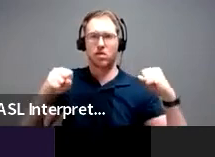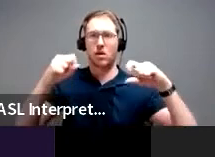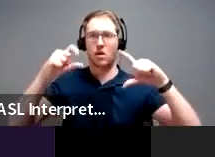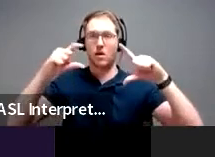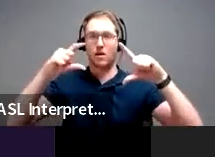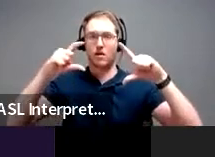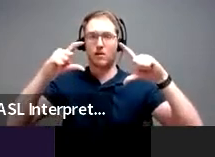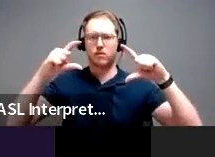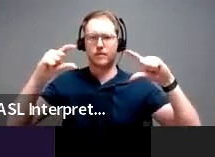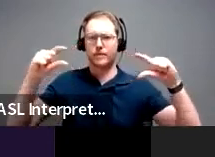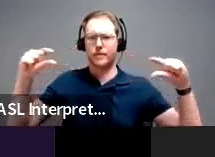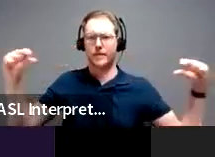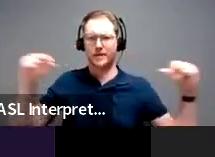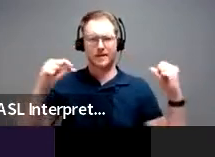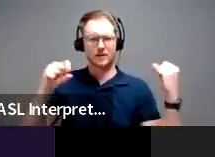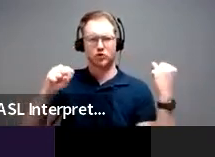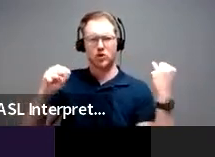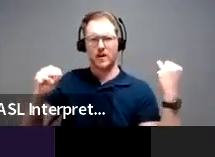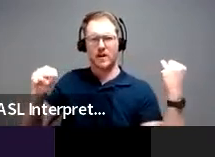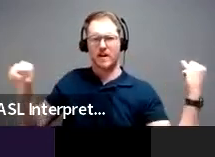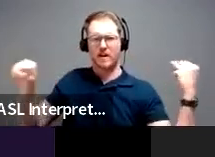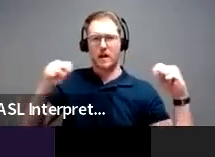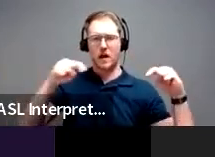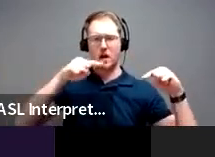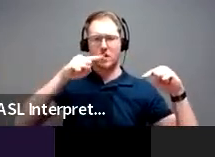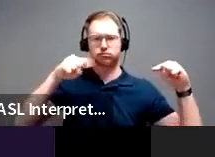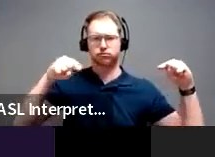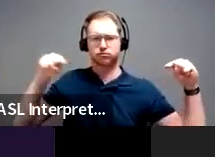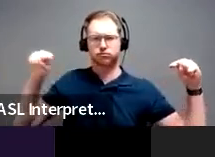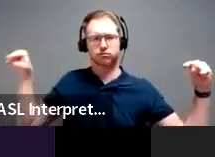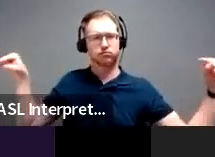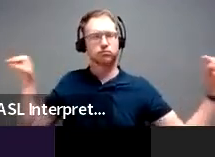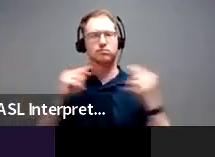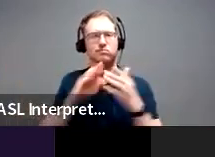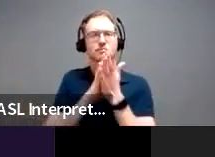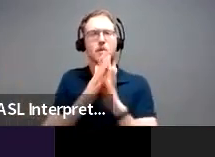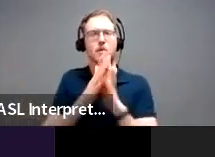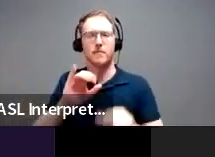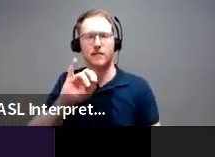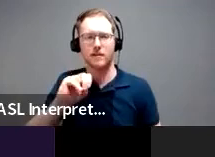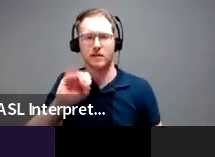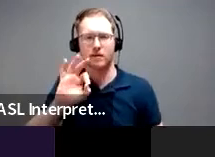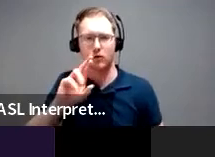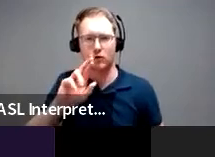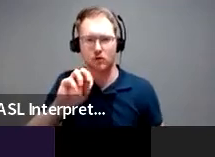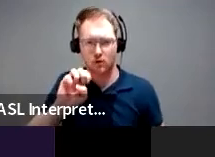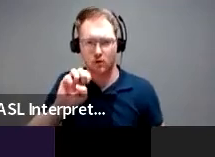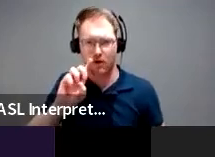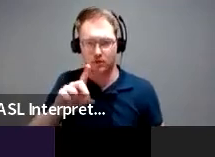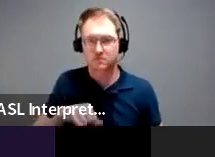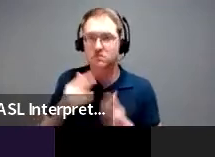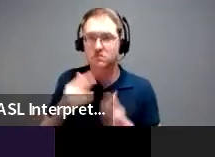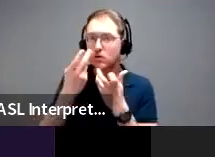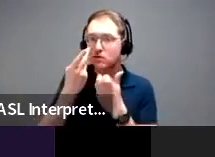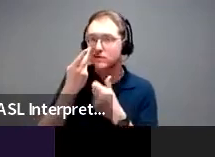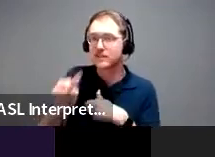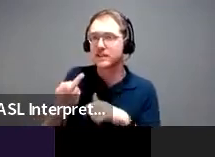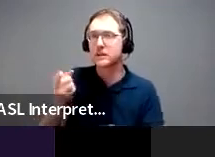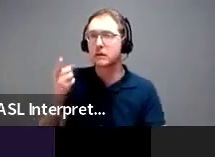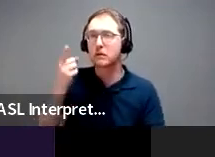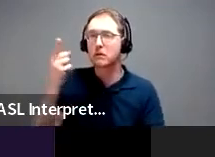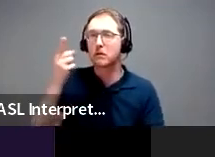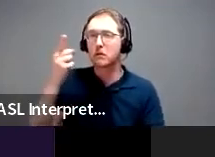are seen only in the infrared. So if we wanted to see the visible light of galaxies back in the early phases